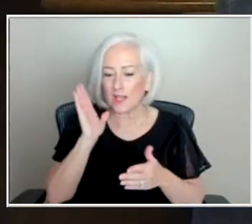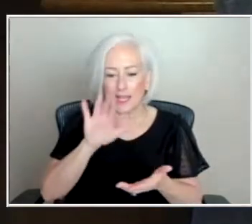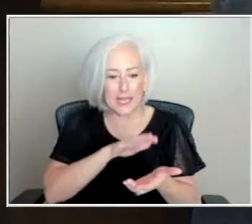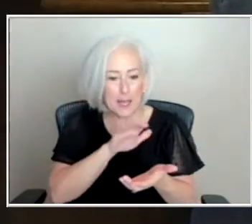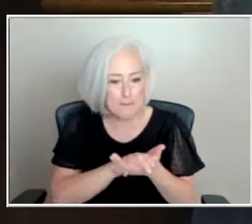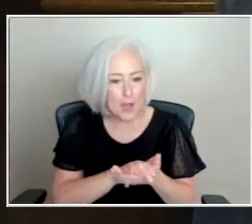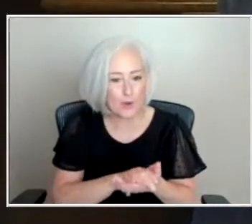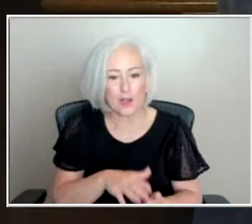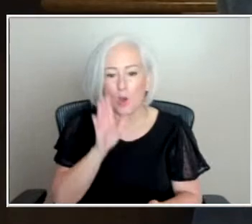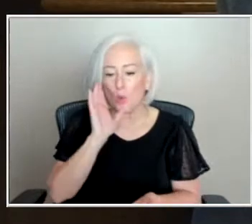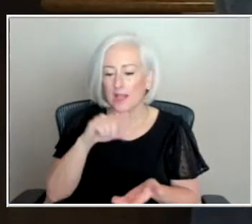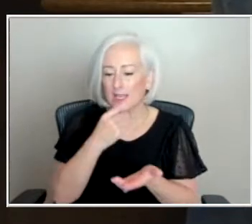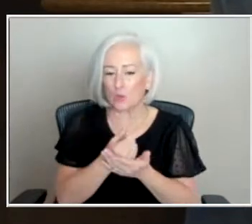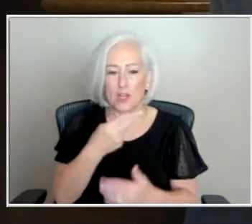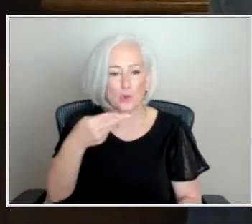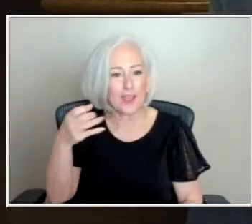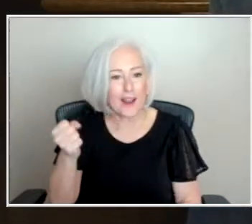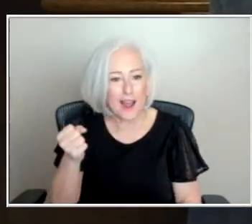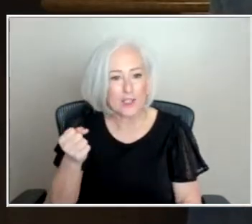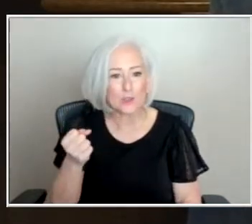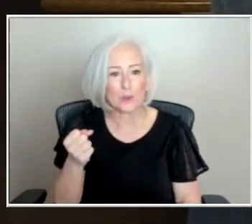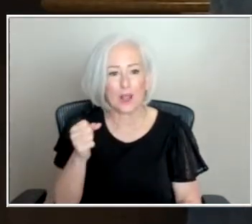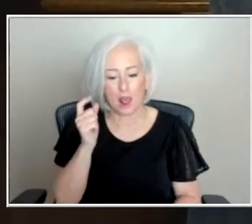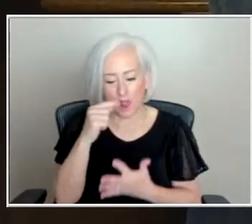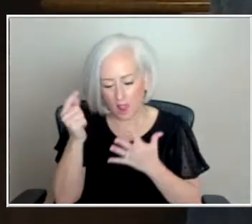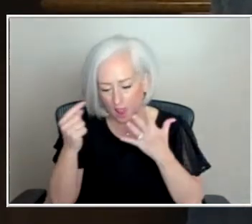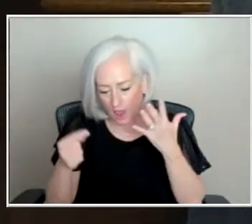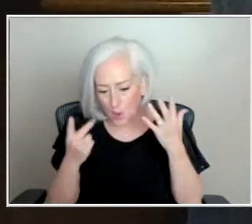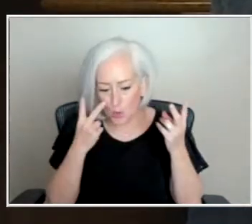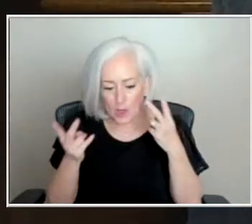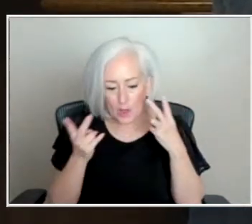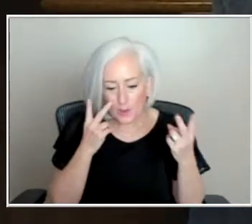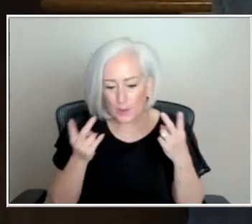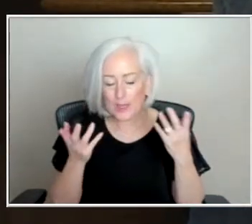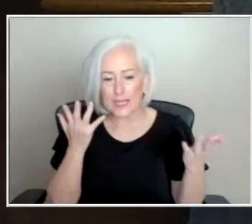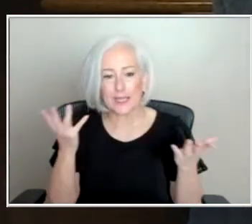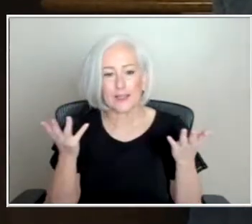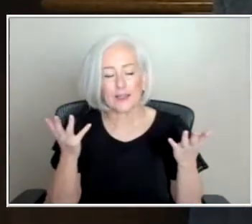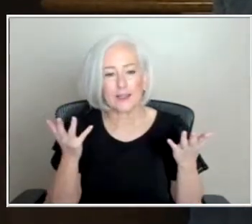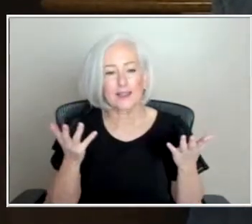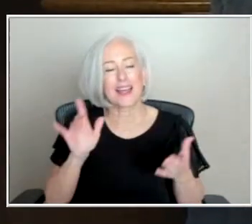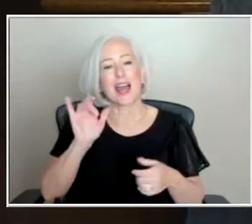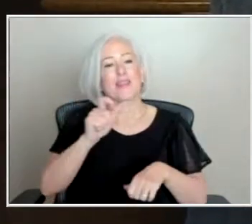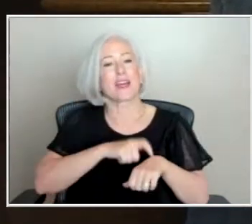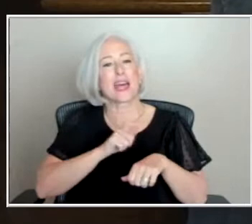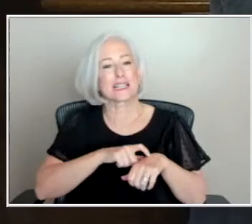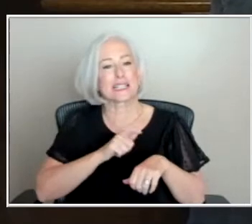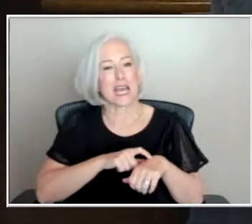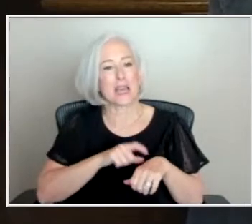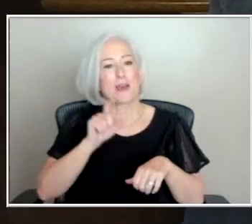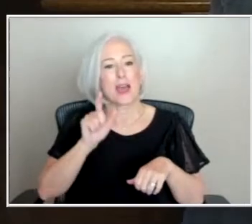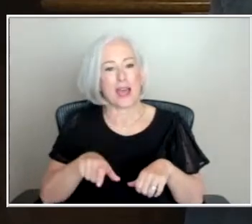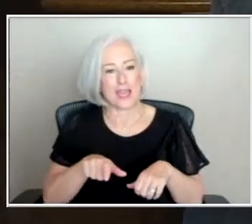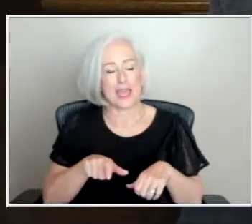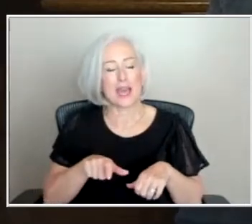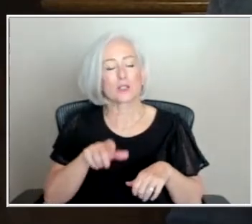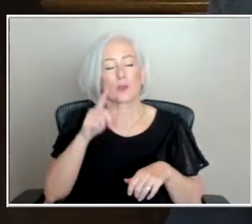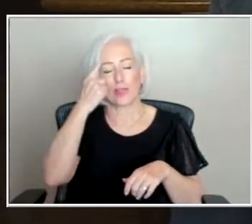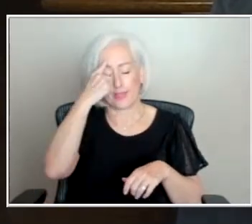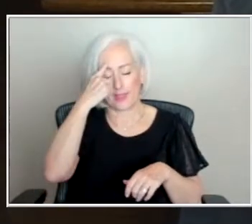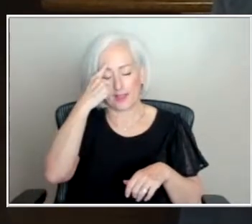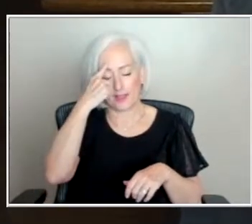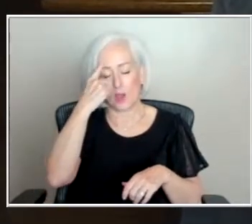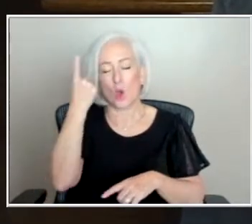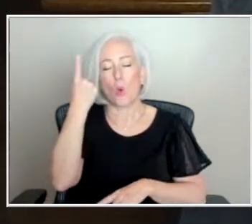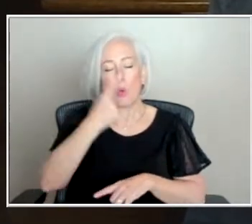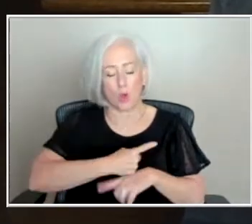to see him graduate high school? All of that stuff. But in those times, I had to really take it day by day. I couldn't look